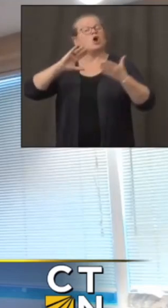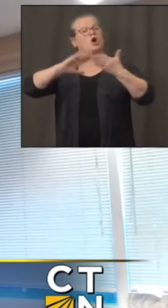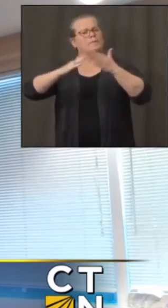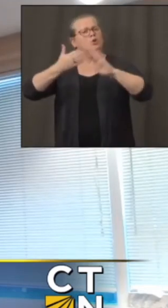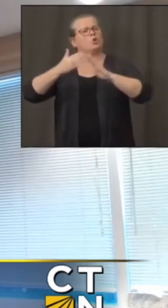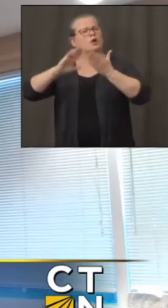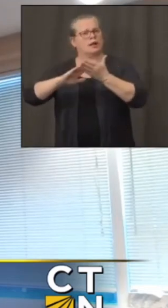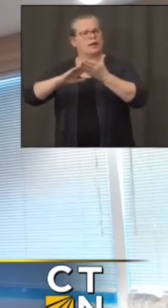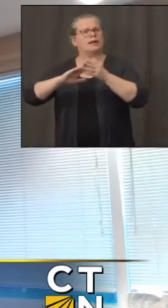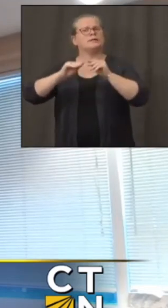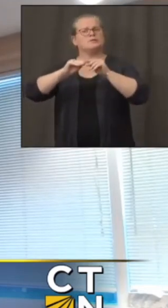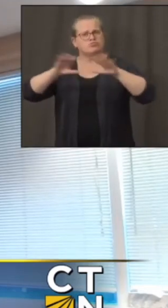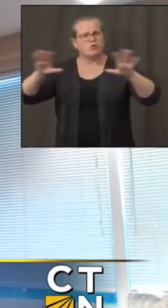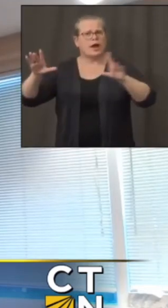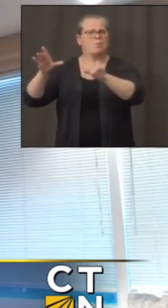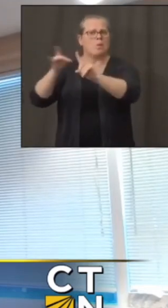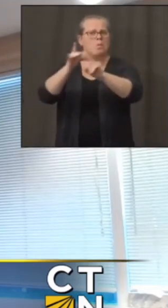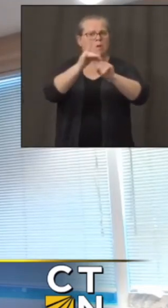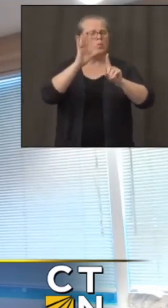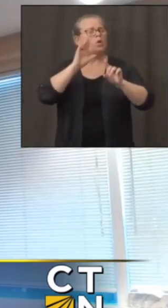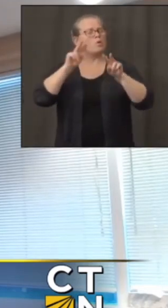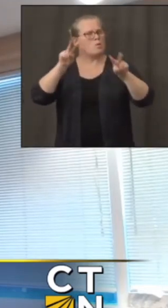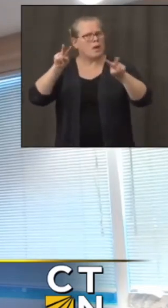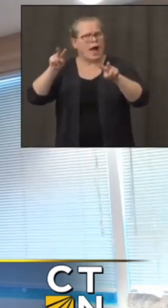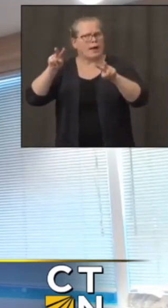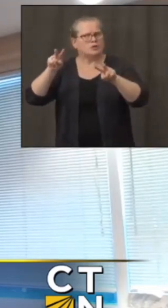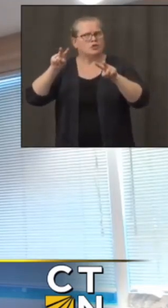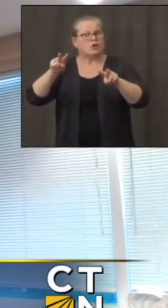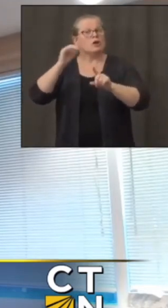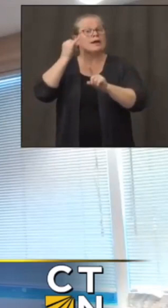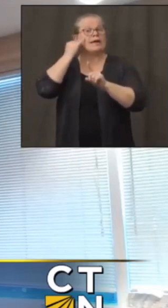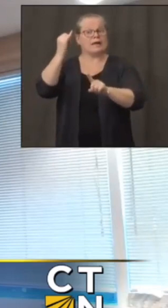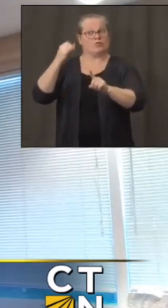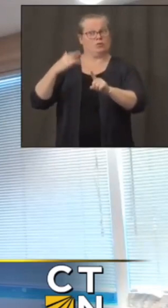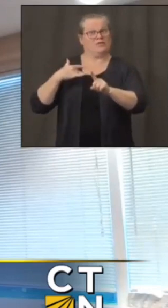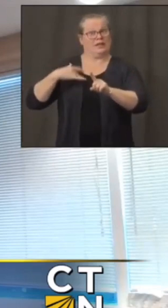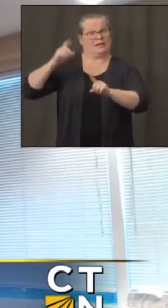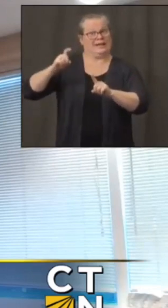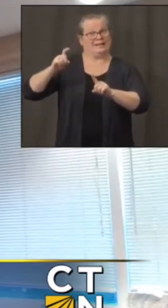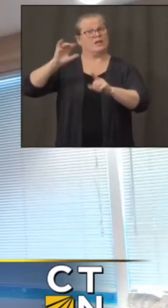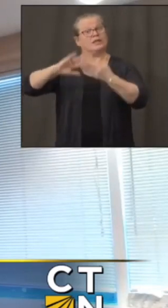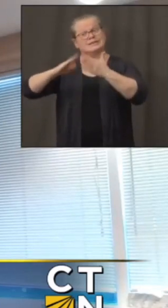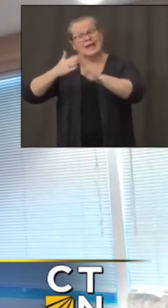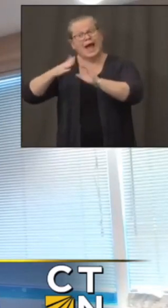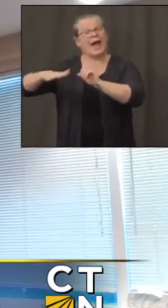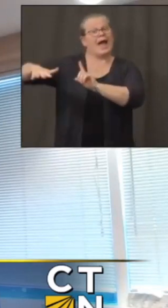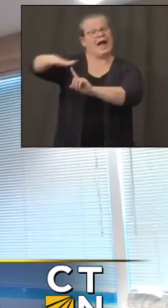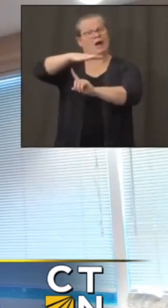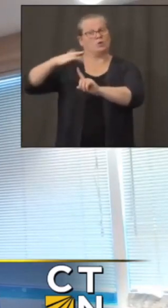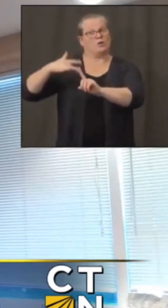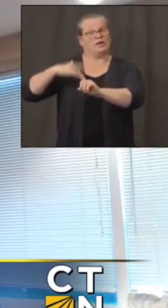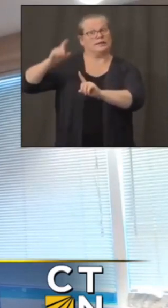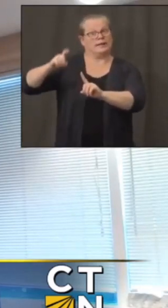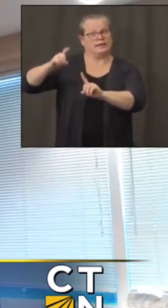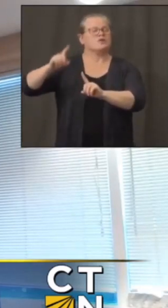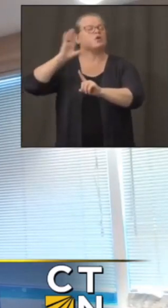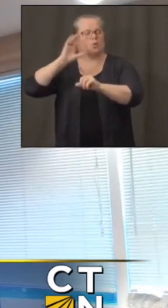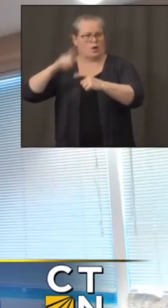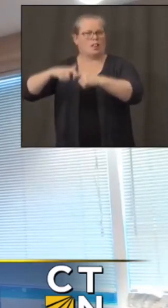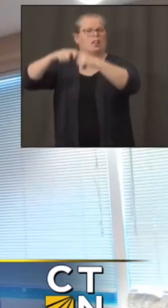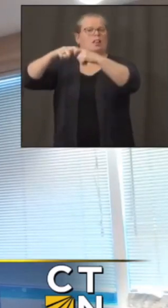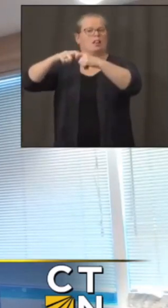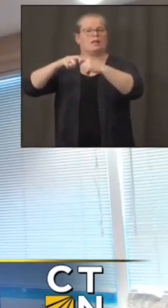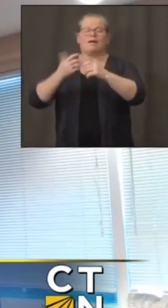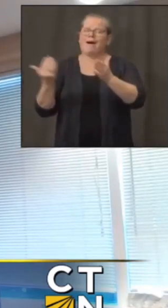can change these visitation policies. I want to make sure and say, though, that we do recognize how important visitation is